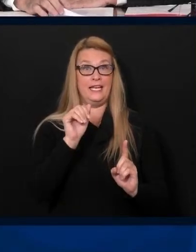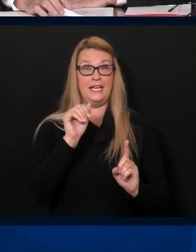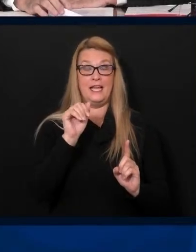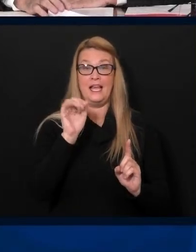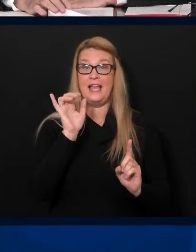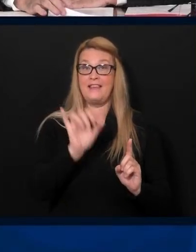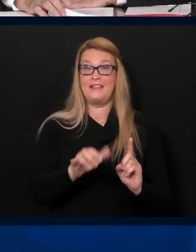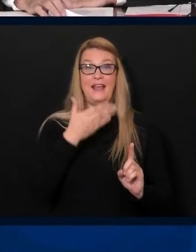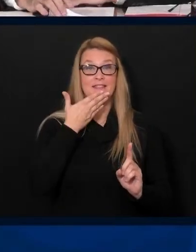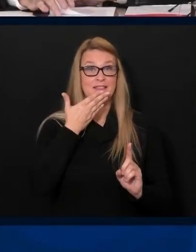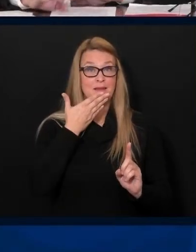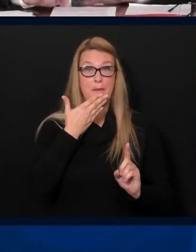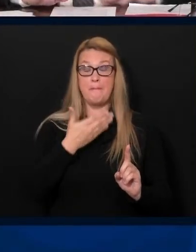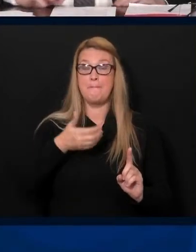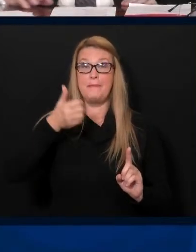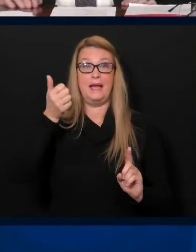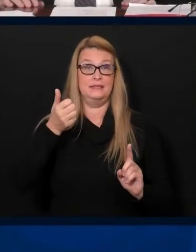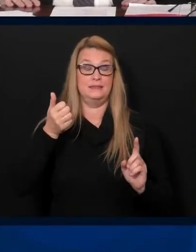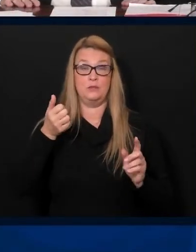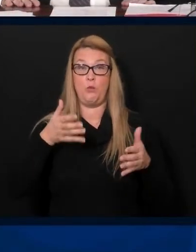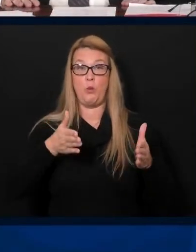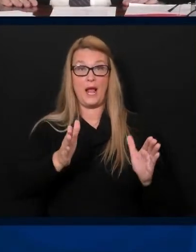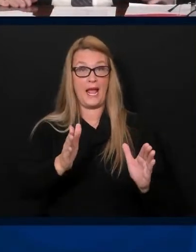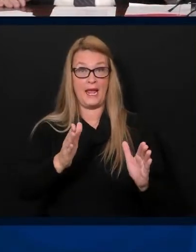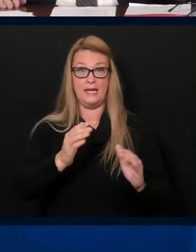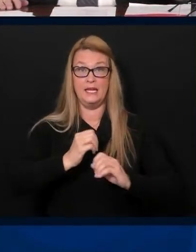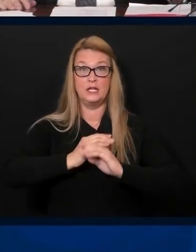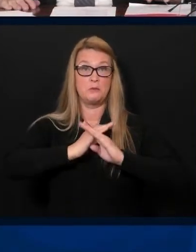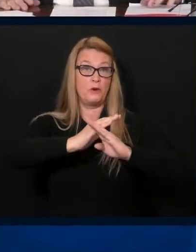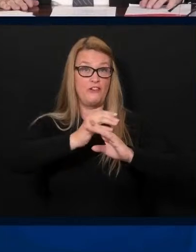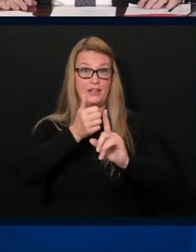very best defense that you have. And